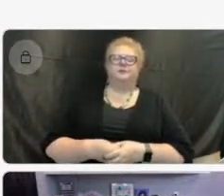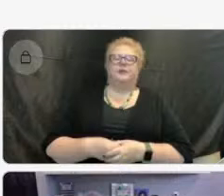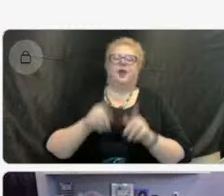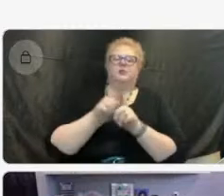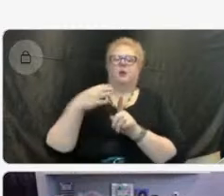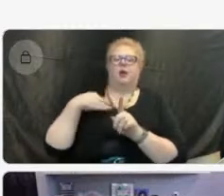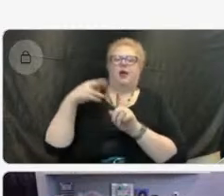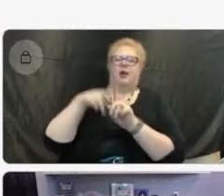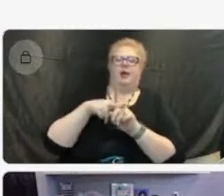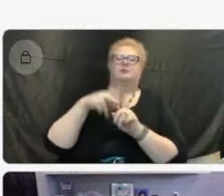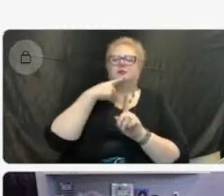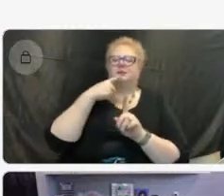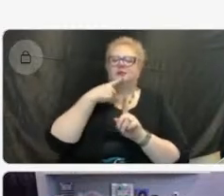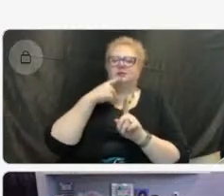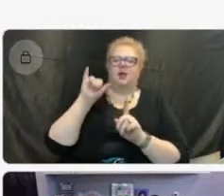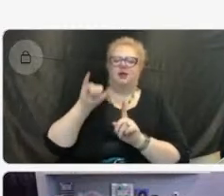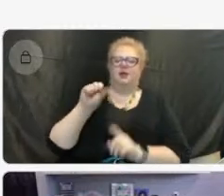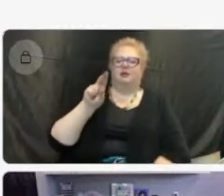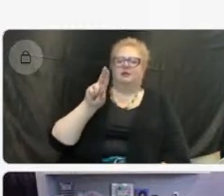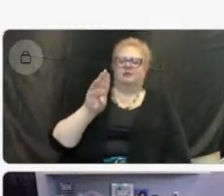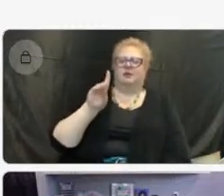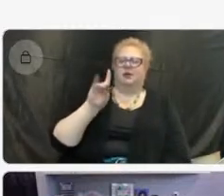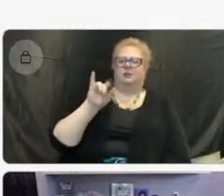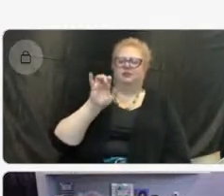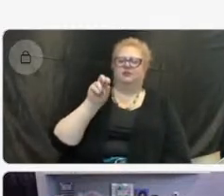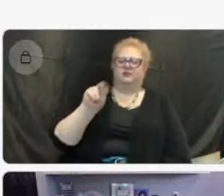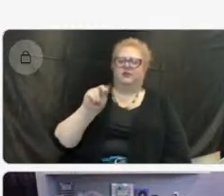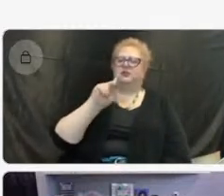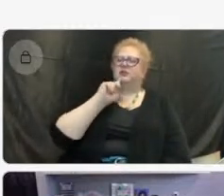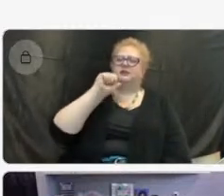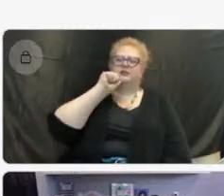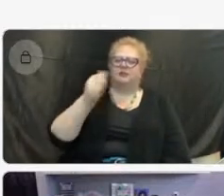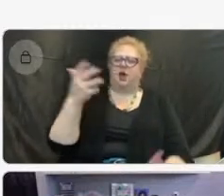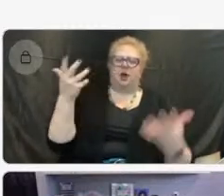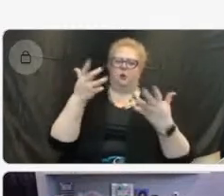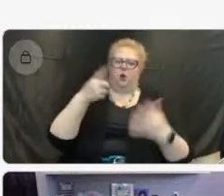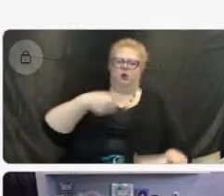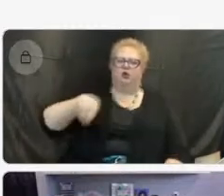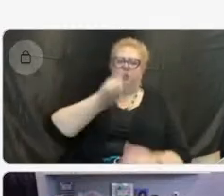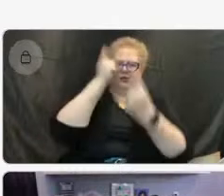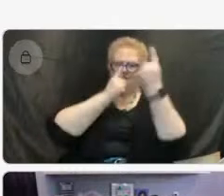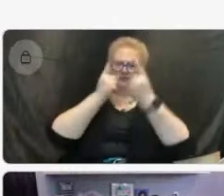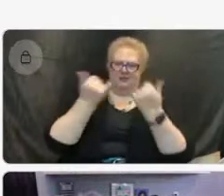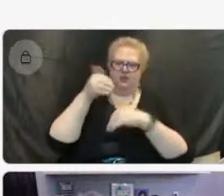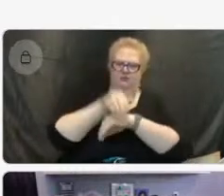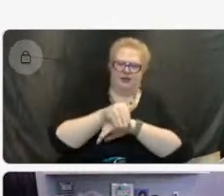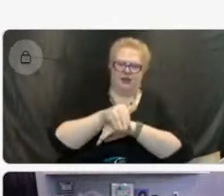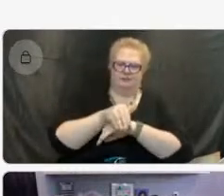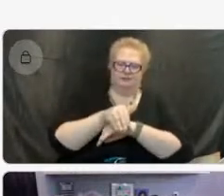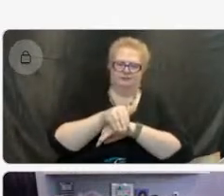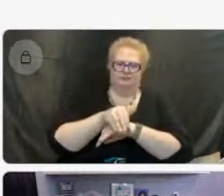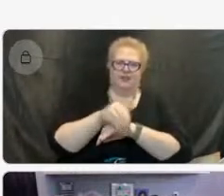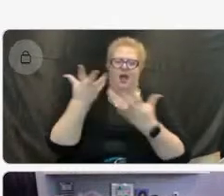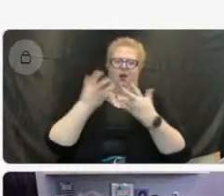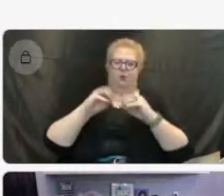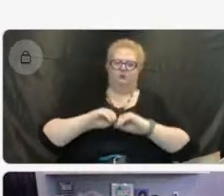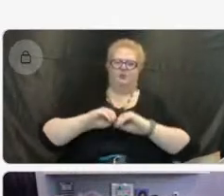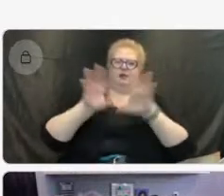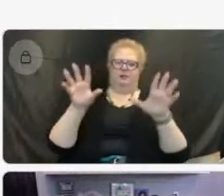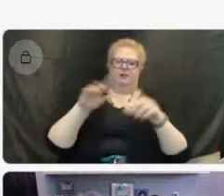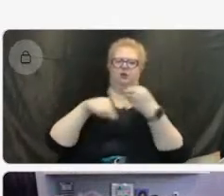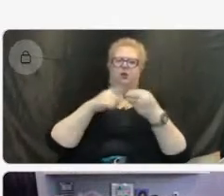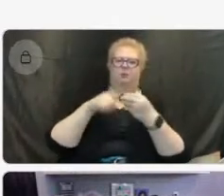said, the subdivision plat is not before the commission tonight. So I just wanted to comment and make that clear in regard to the Richardson case.